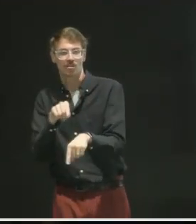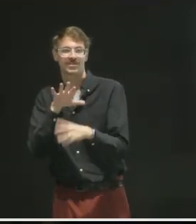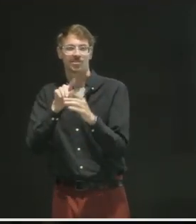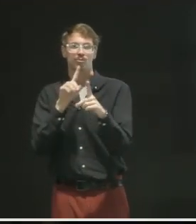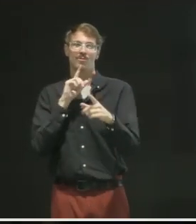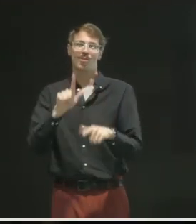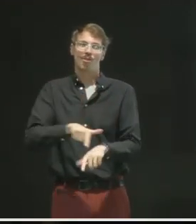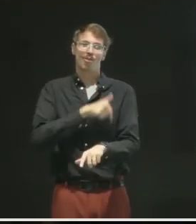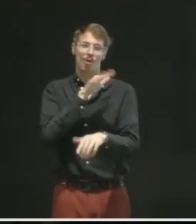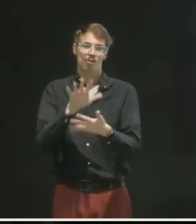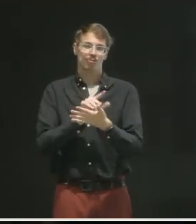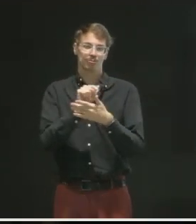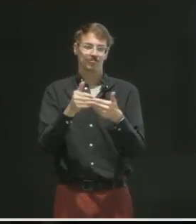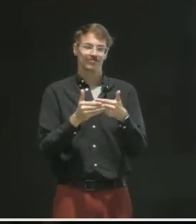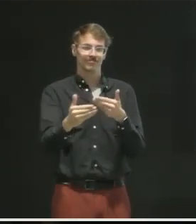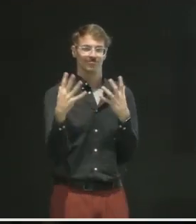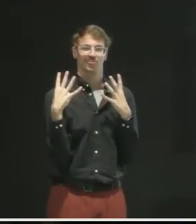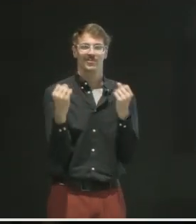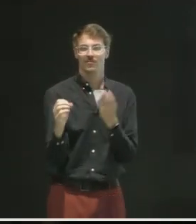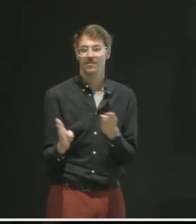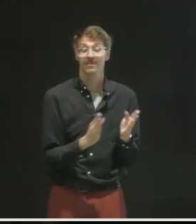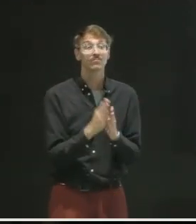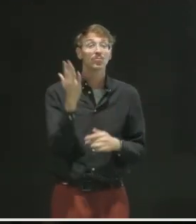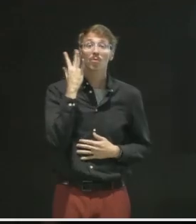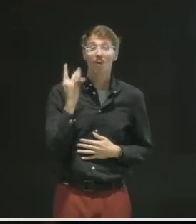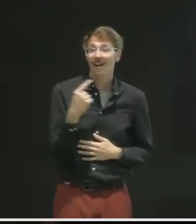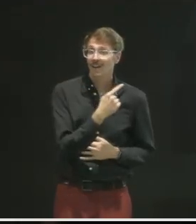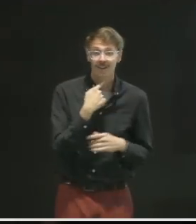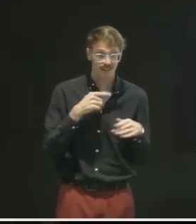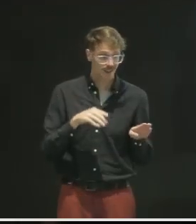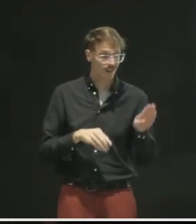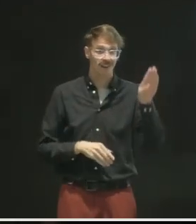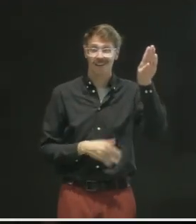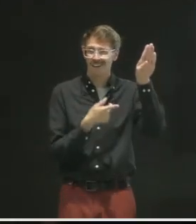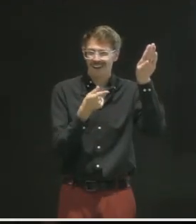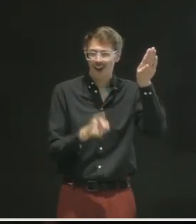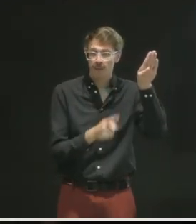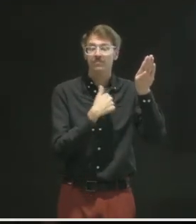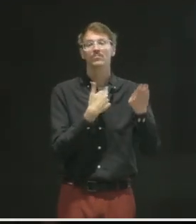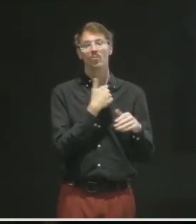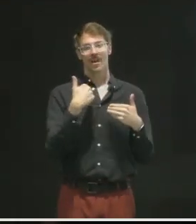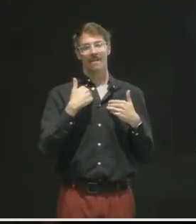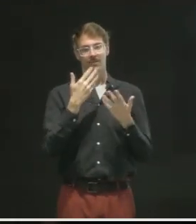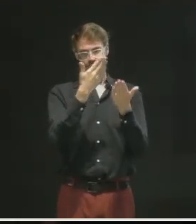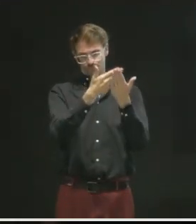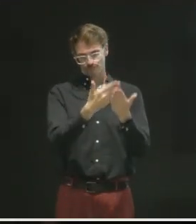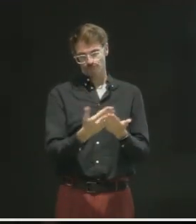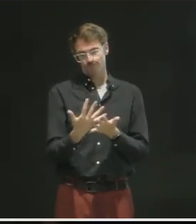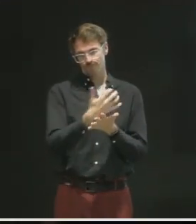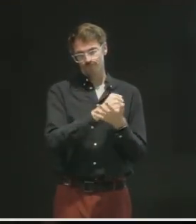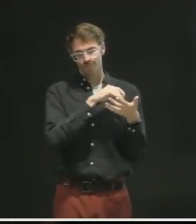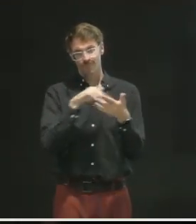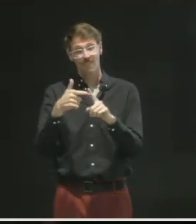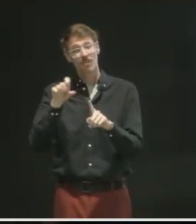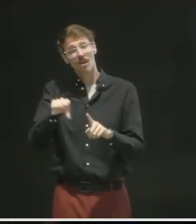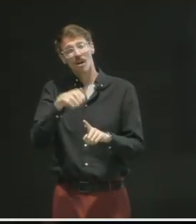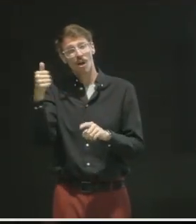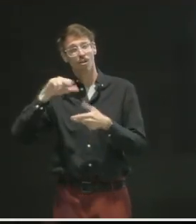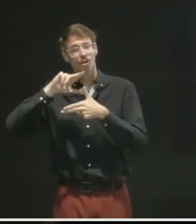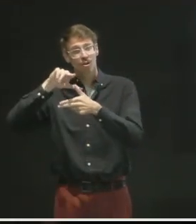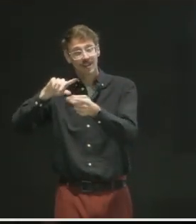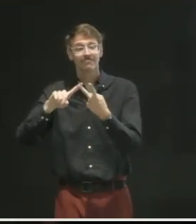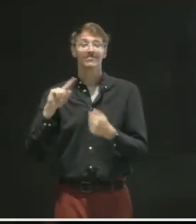plans, right? And why does gender-based violence increase? We also have longitudinal evidence from other hurricanes like